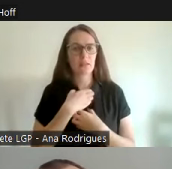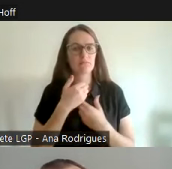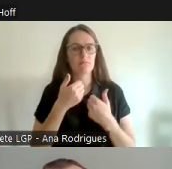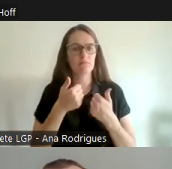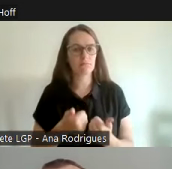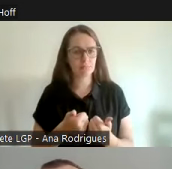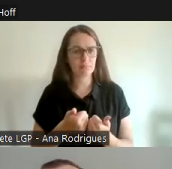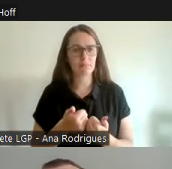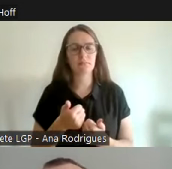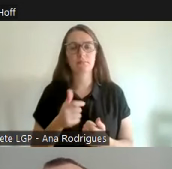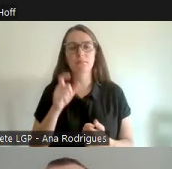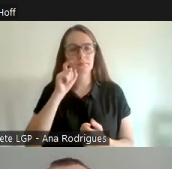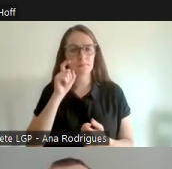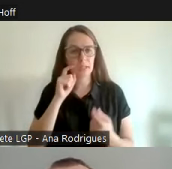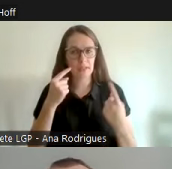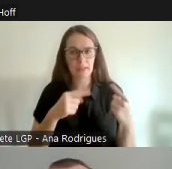law.